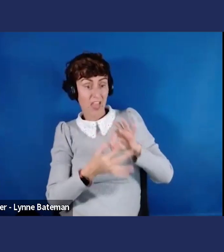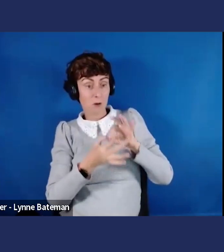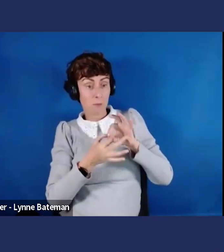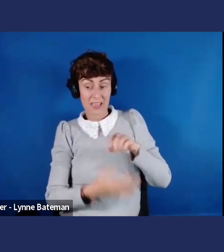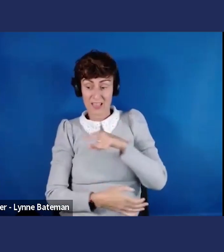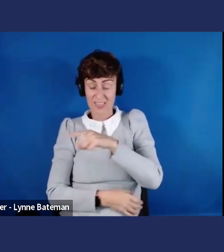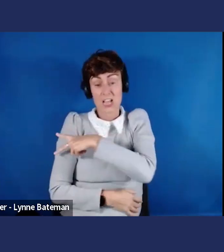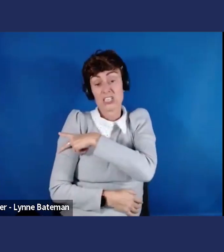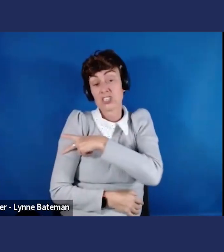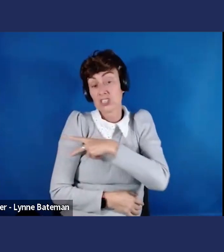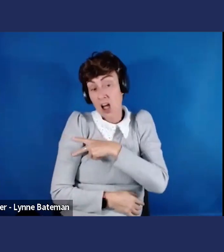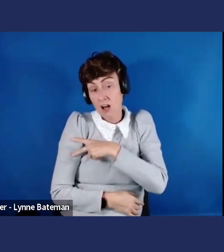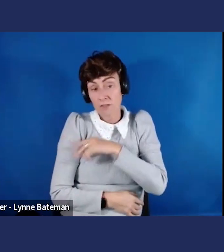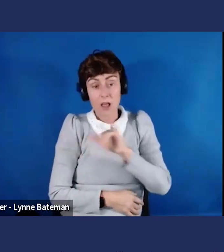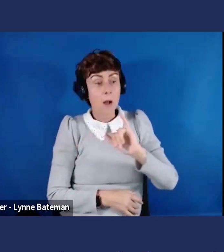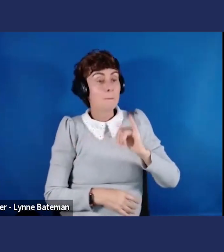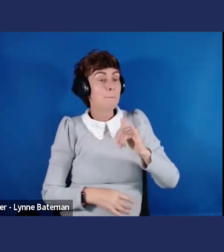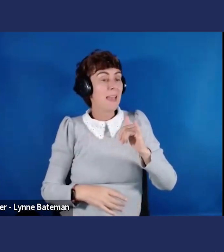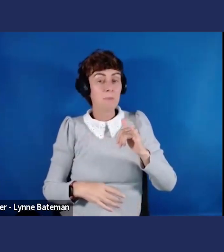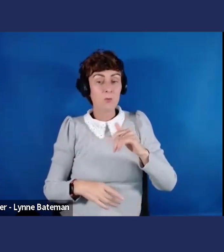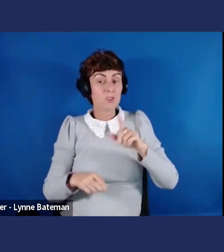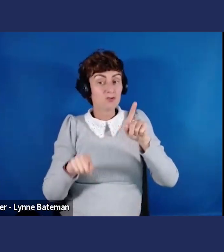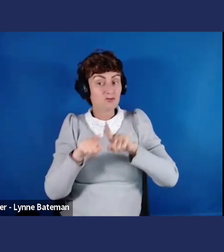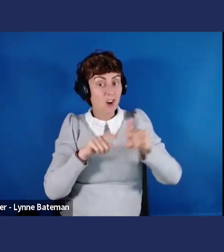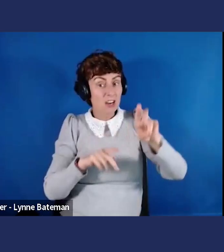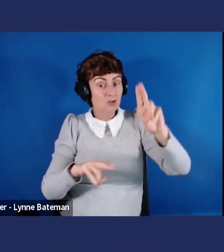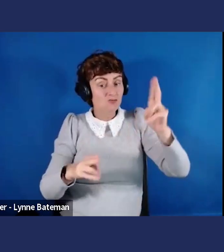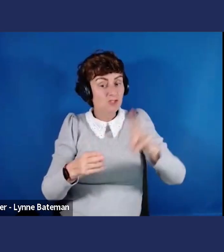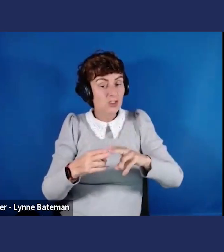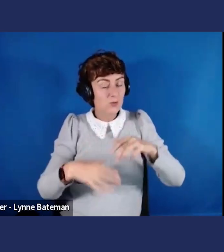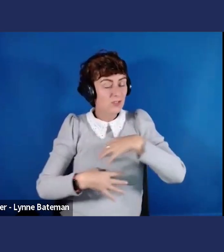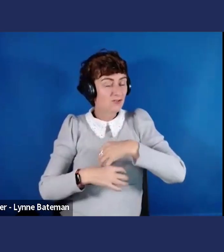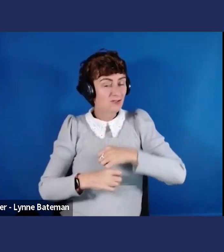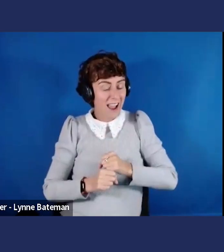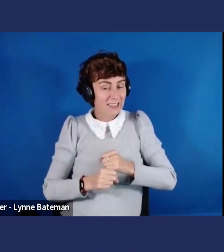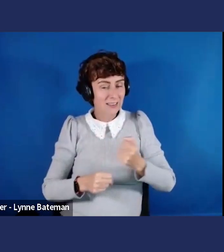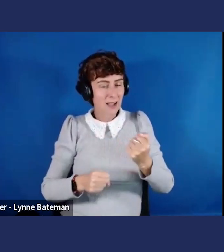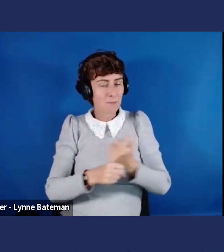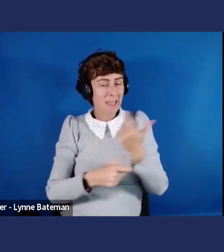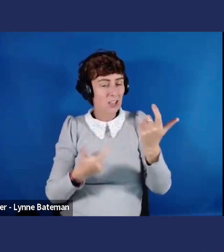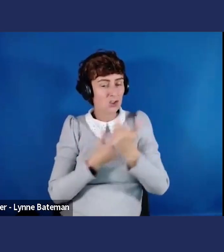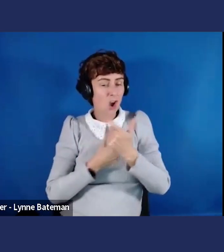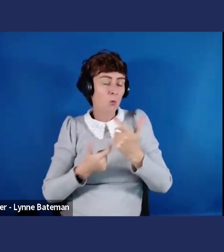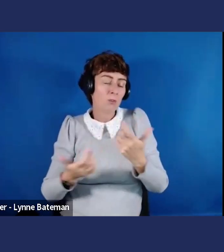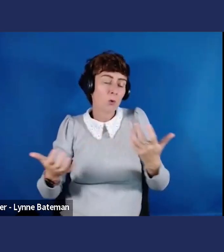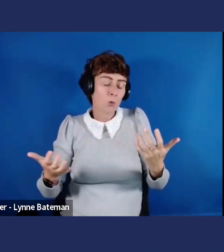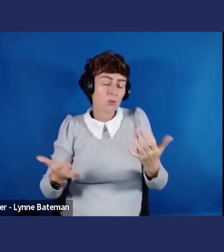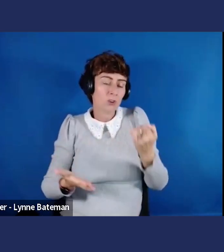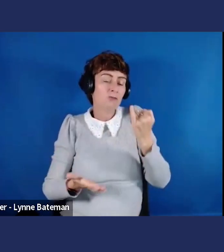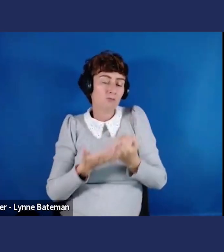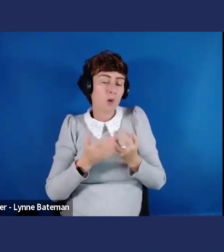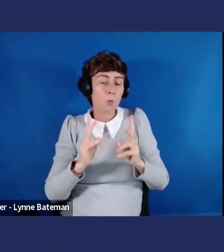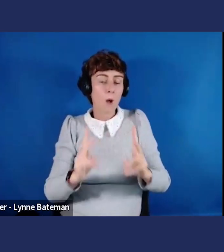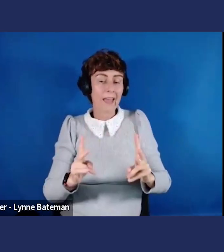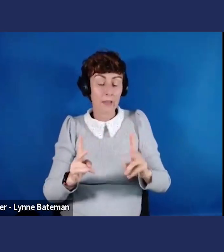probably trying to lessen the stress, maybe trying to lighten the mood, obviously not in the right way. And there's a lot of training and